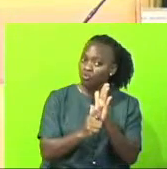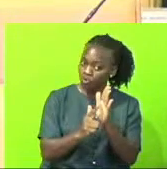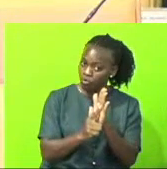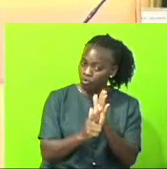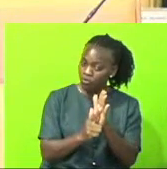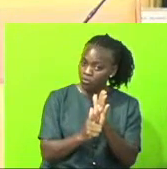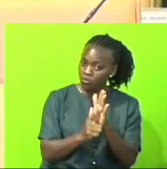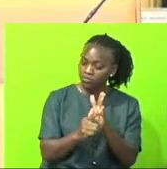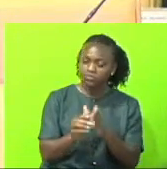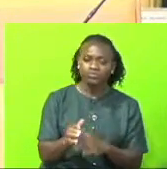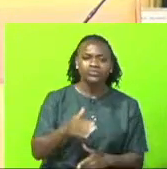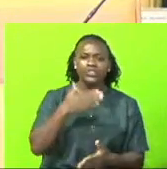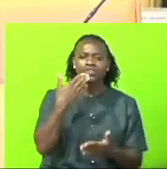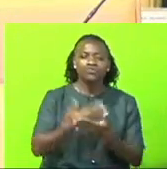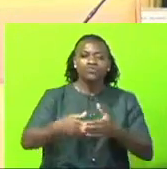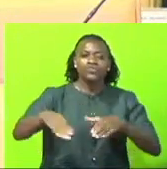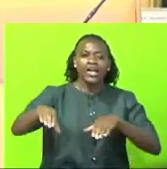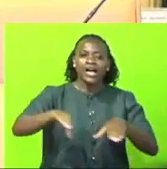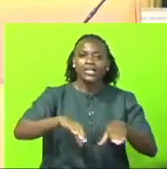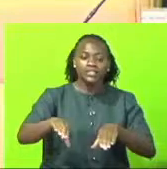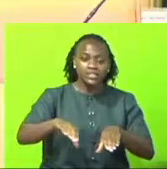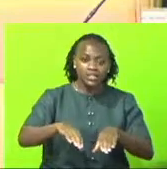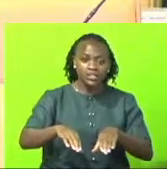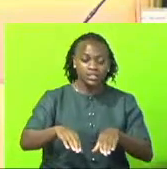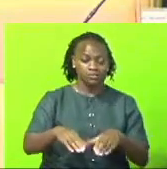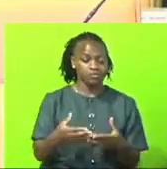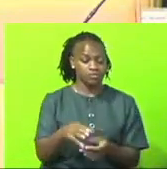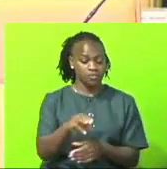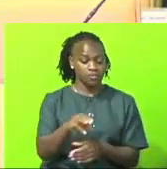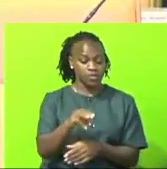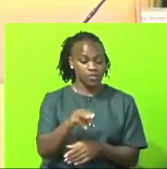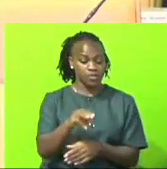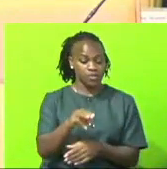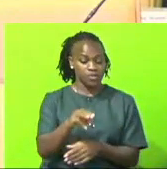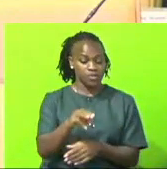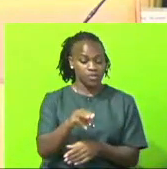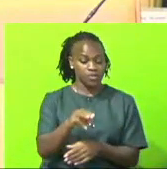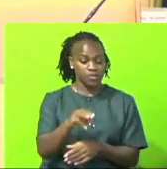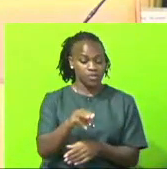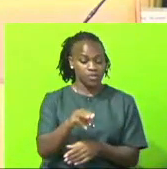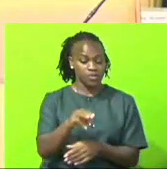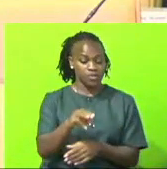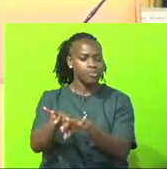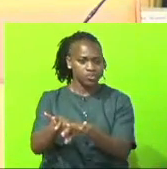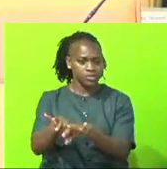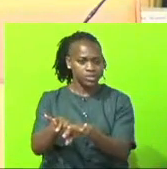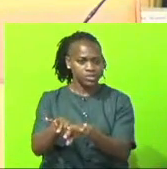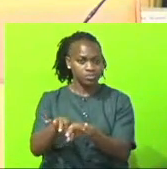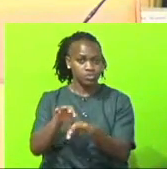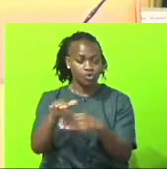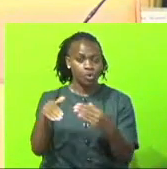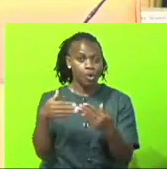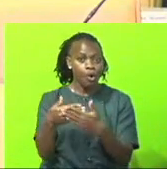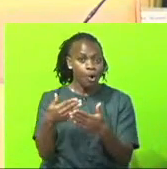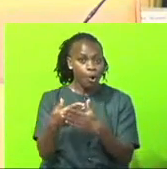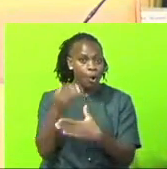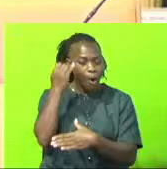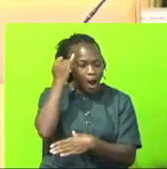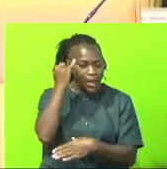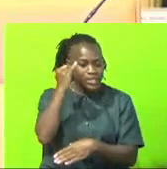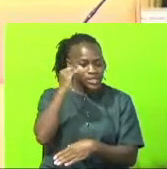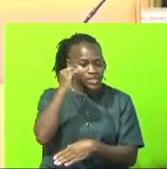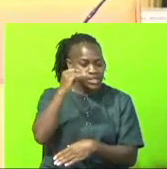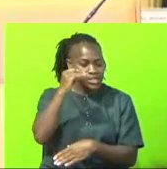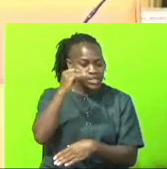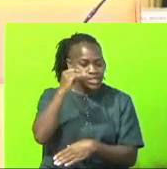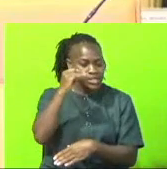constructive action on the part of the MP is important. With all intents and purposes, he is